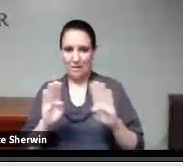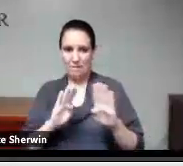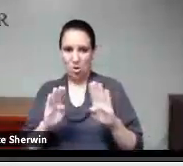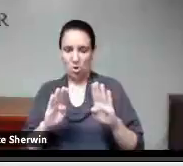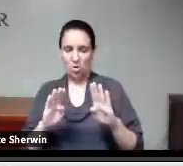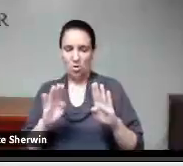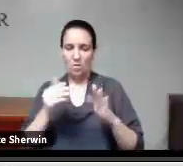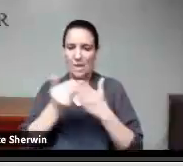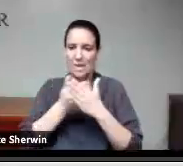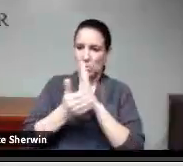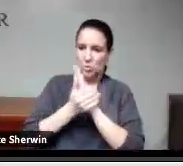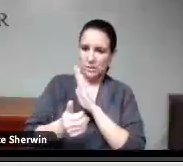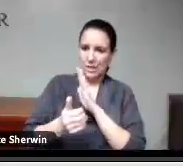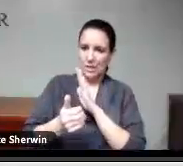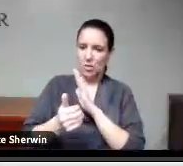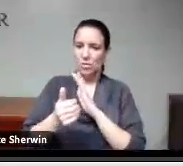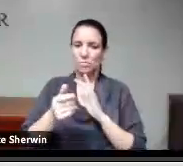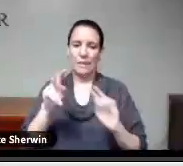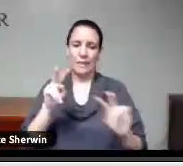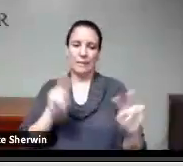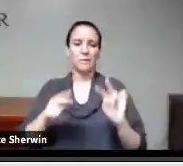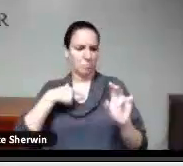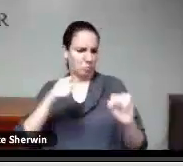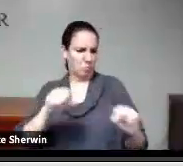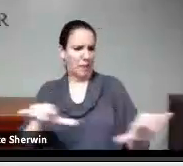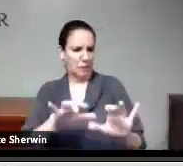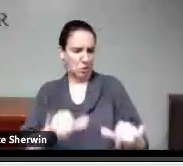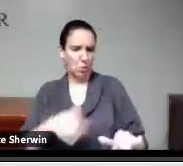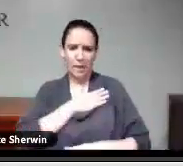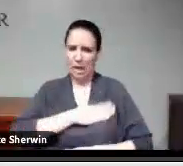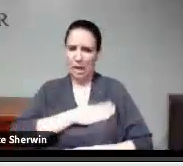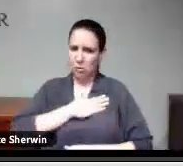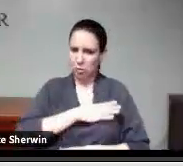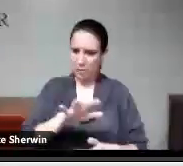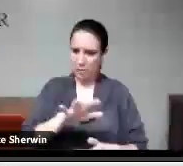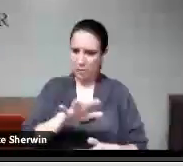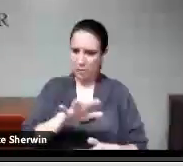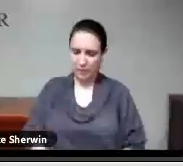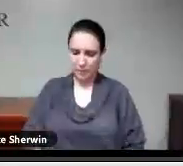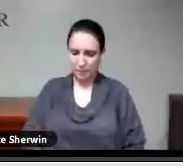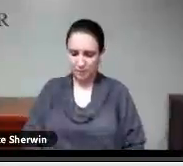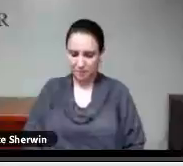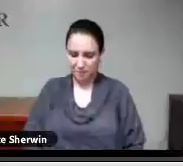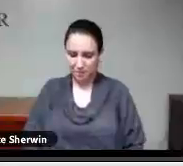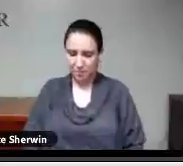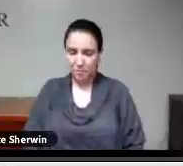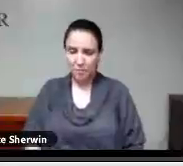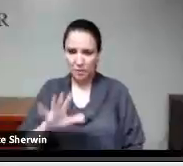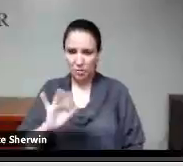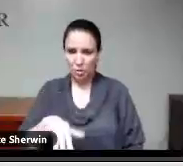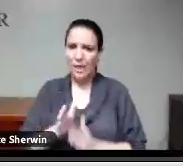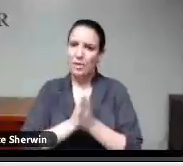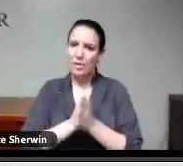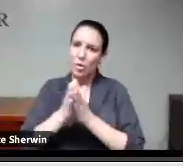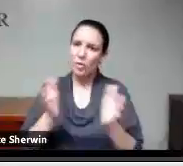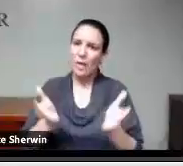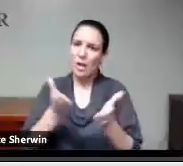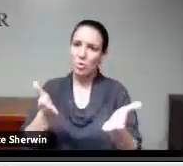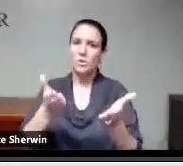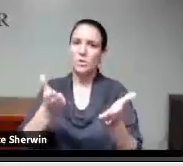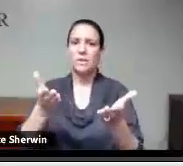to take on and that they enjoy doing. And so this is a place where really that coaching and mentoring infrastructure in